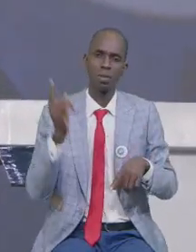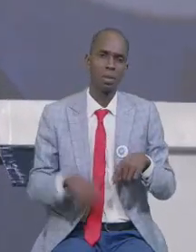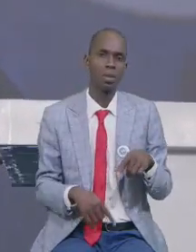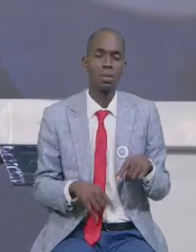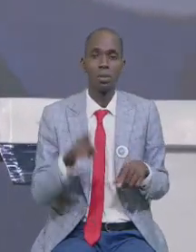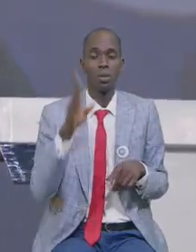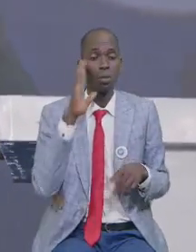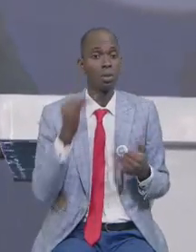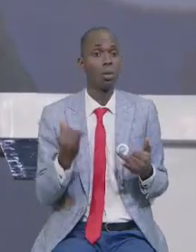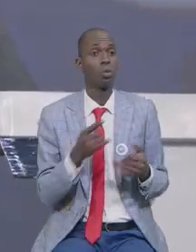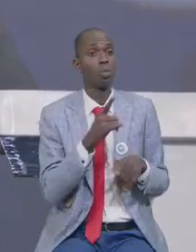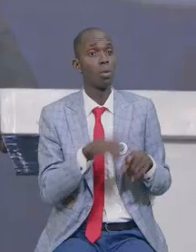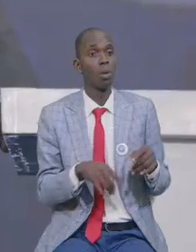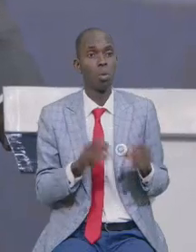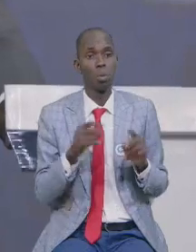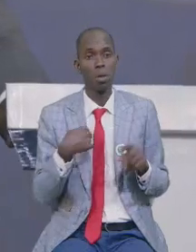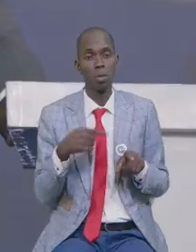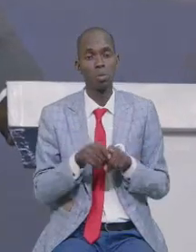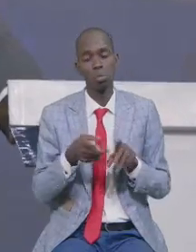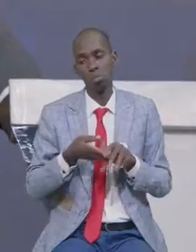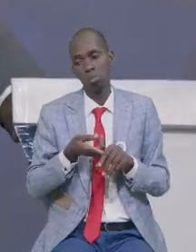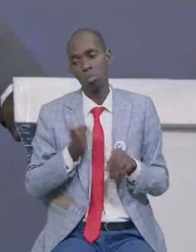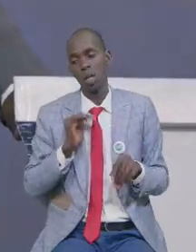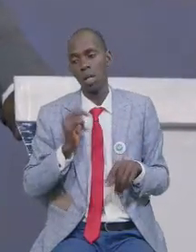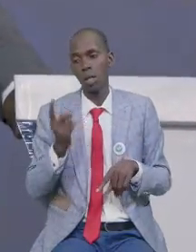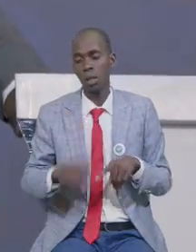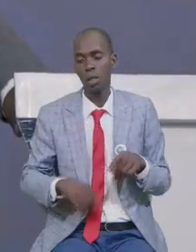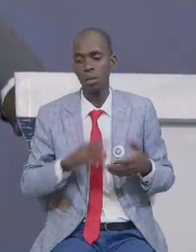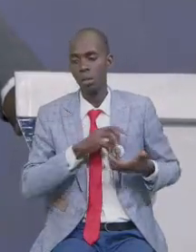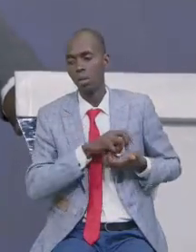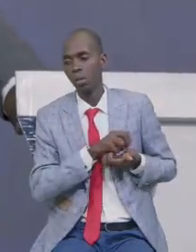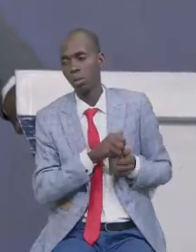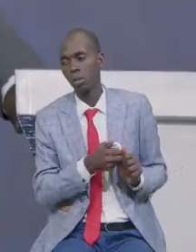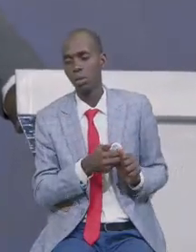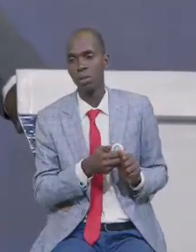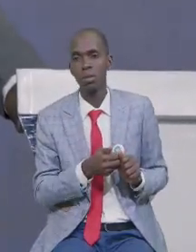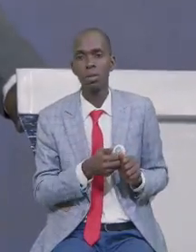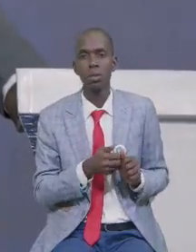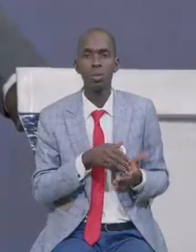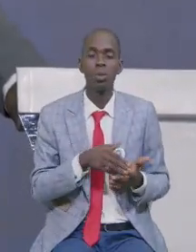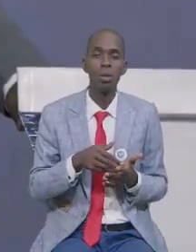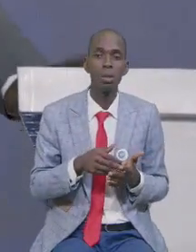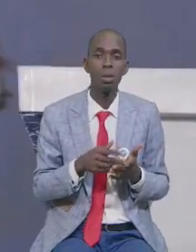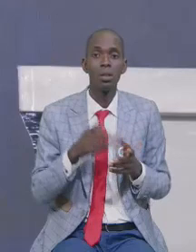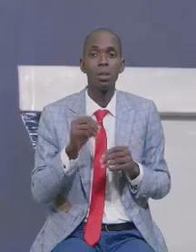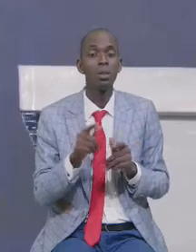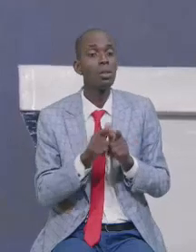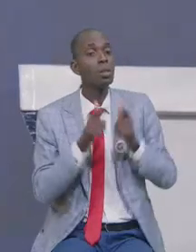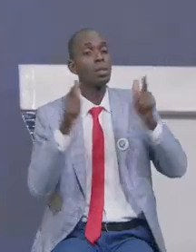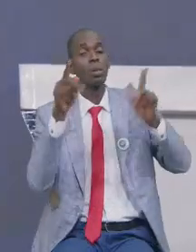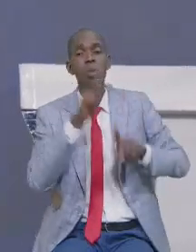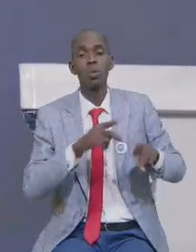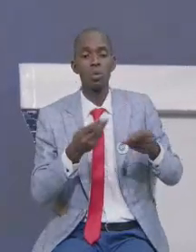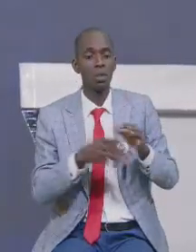out, crumble, be crushed? The great people of the land said, I